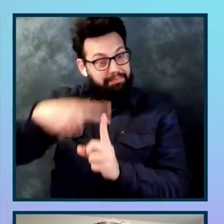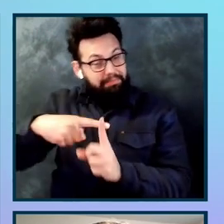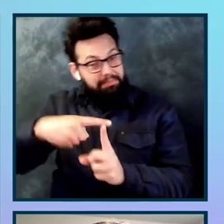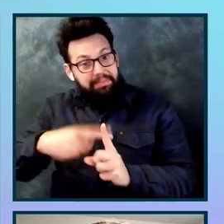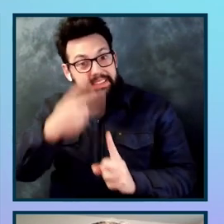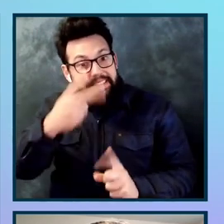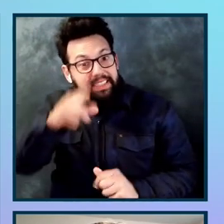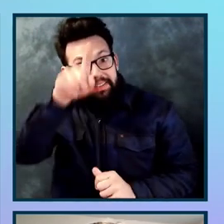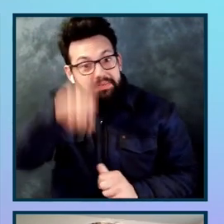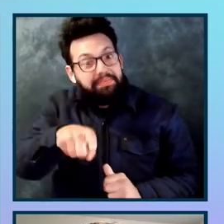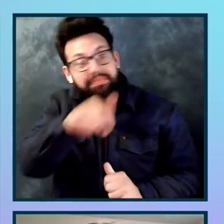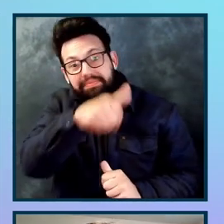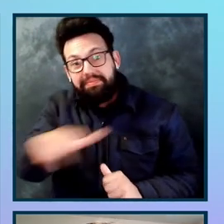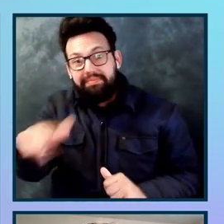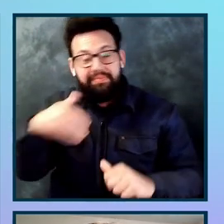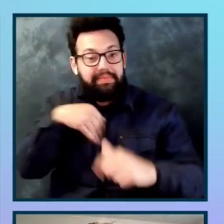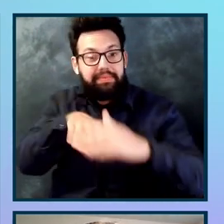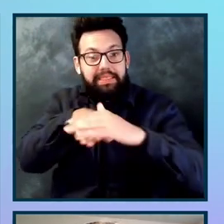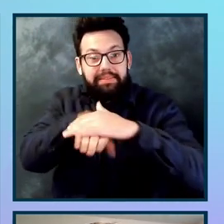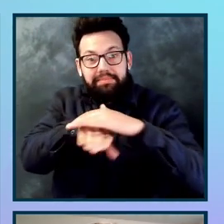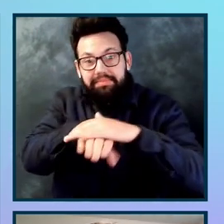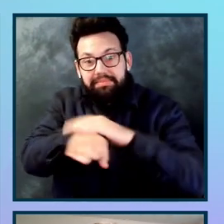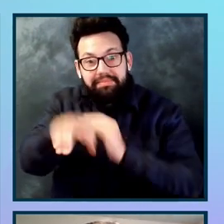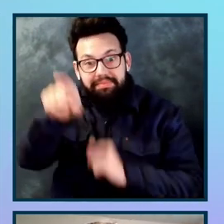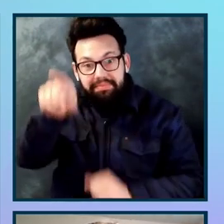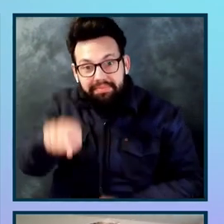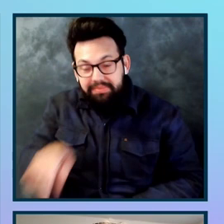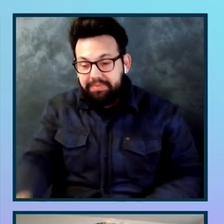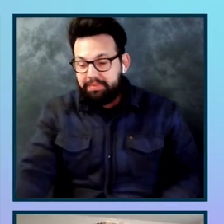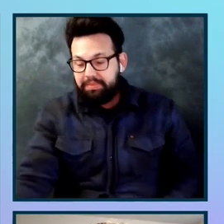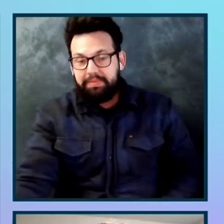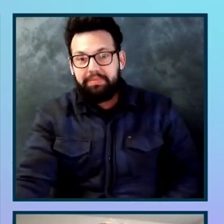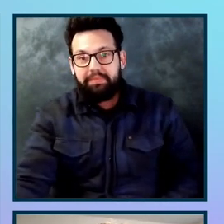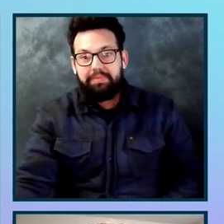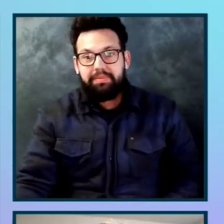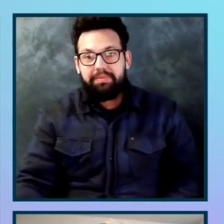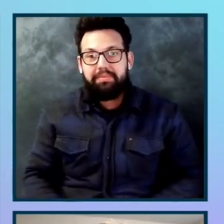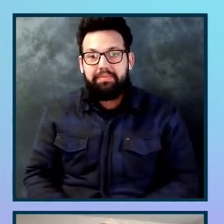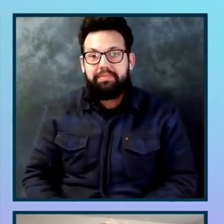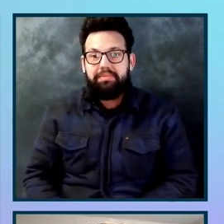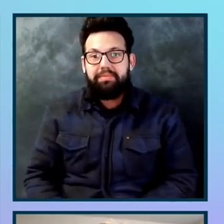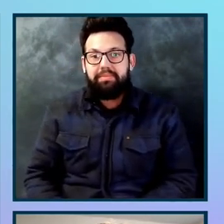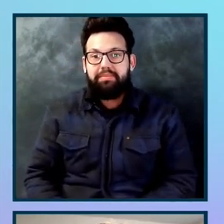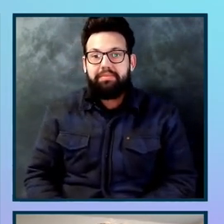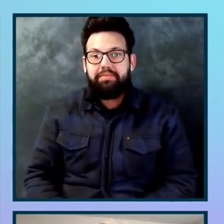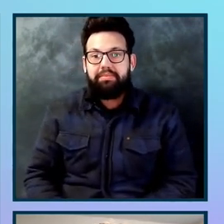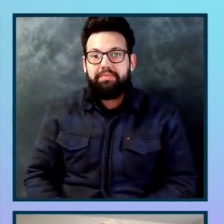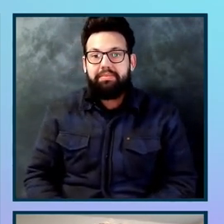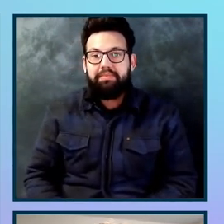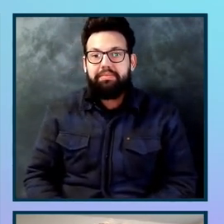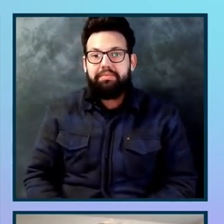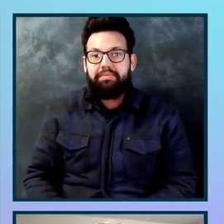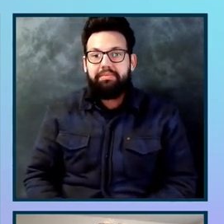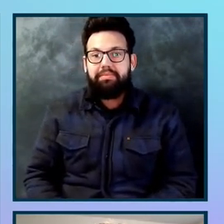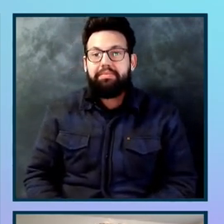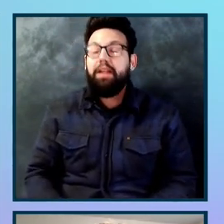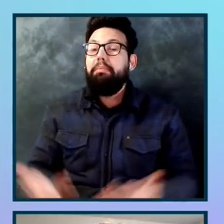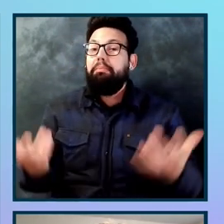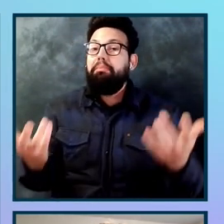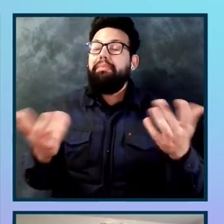anything called accessibility. JAWS version. Accessibility. Enter bullet link accessibility